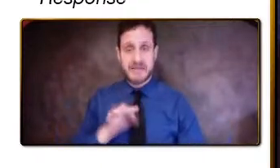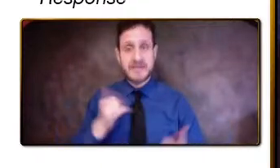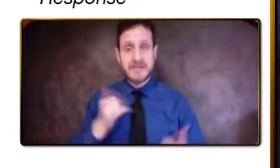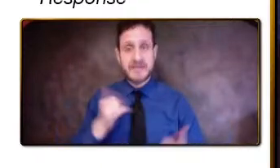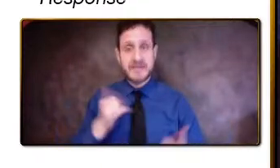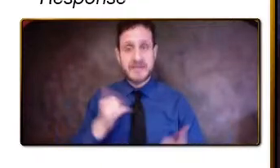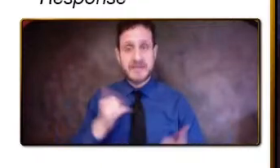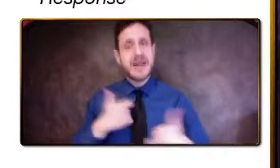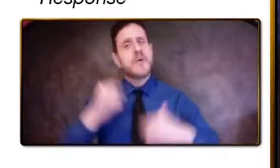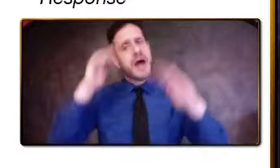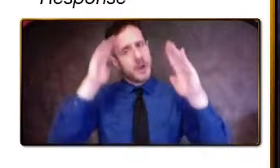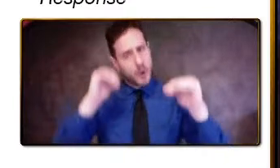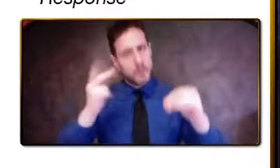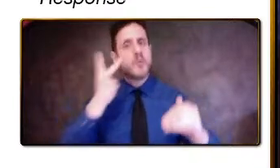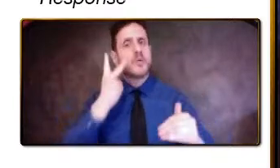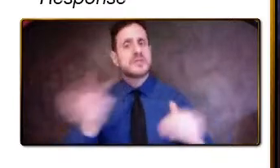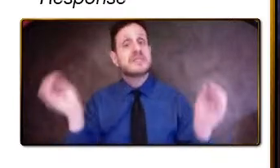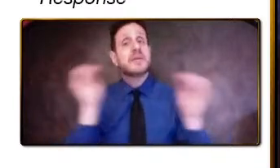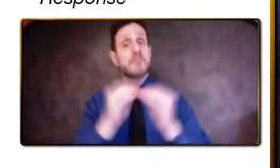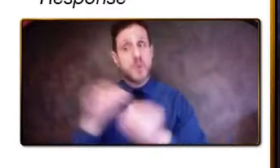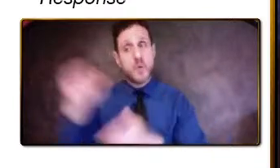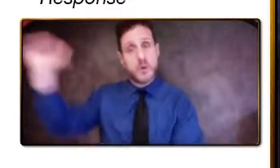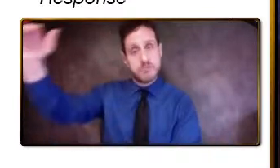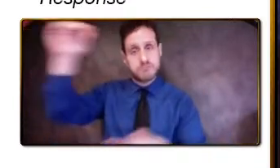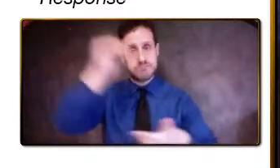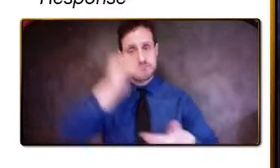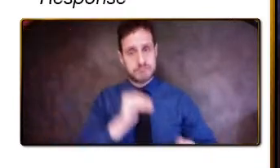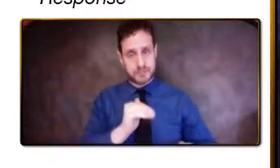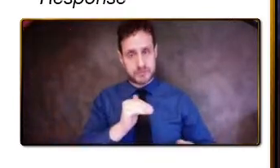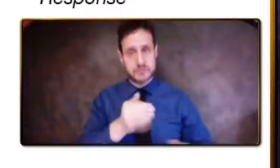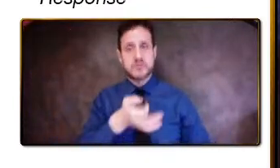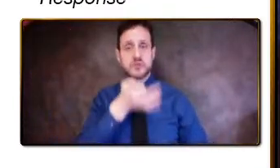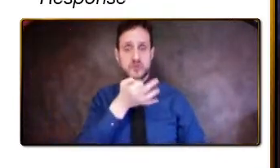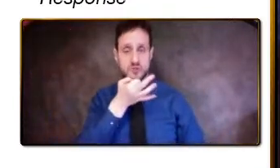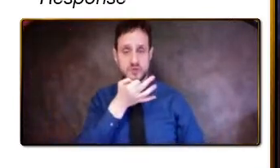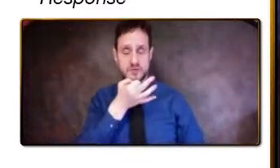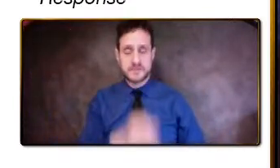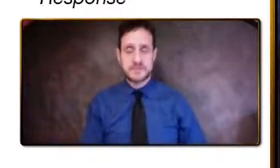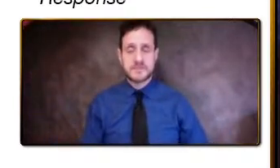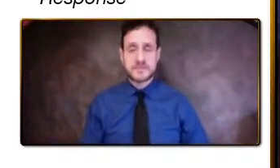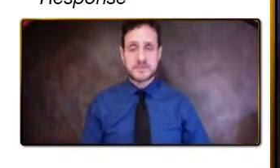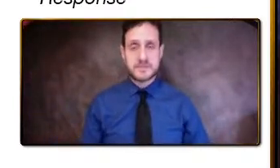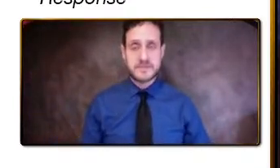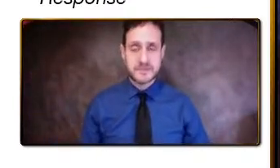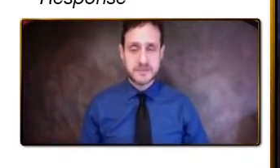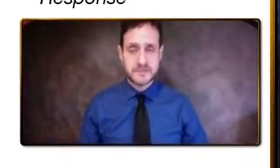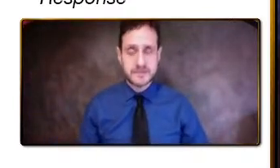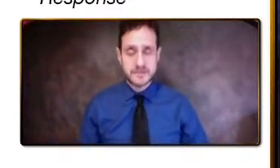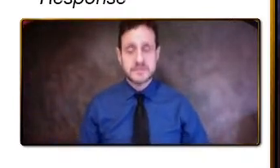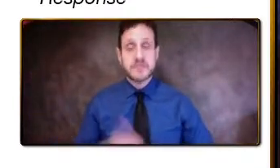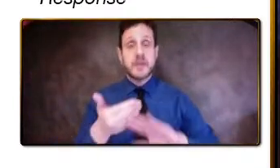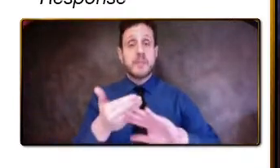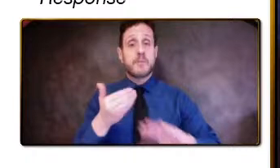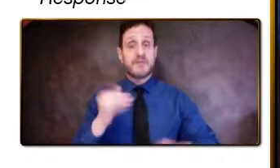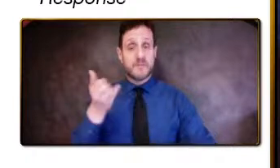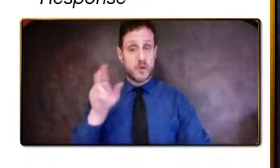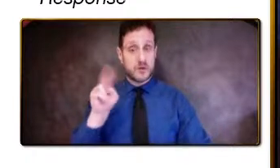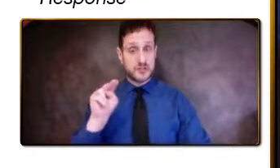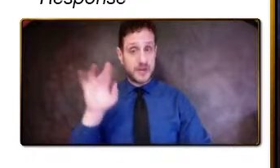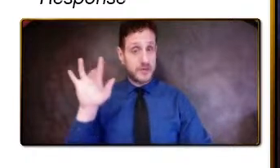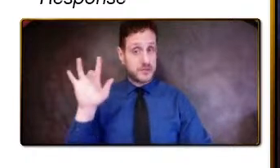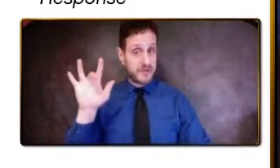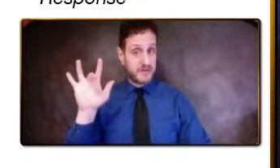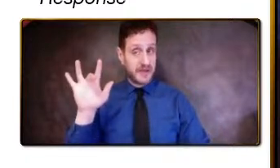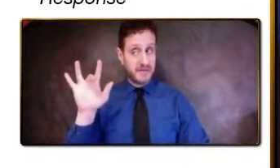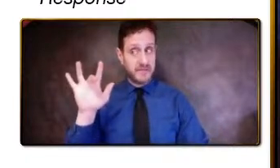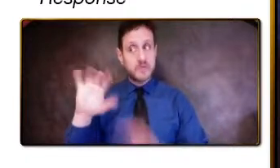soon. To make this all a bit easier for the public, before January 25th, when Phase 1B opens,